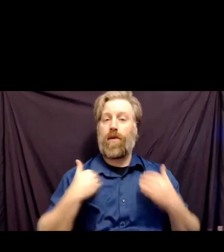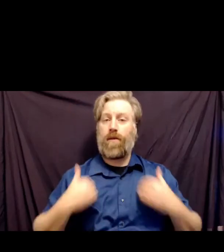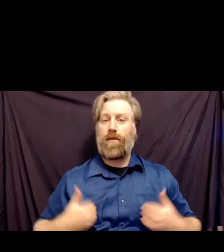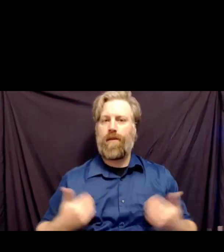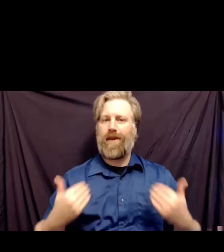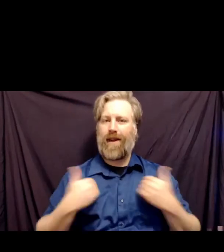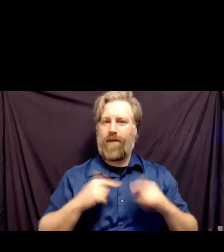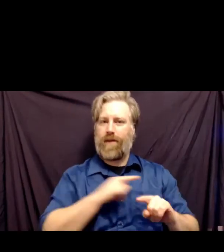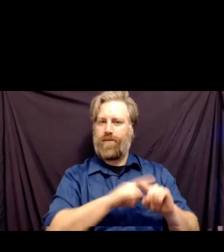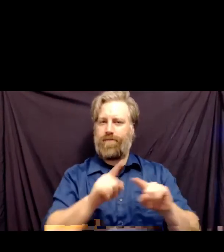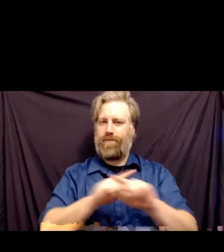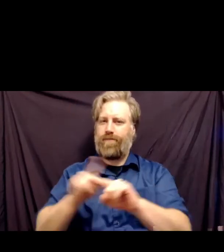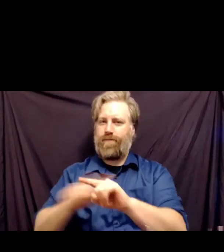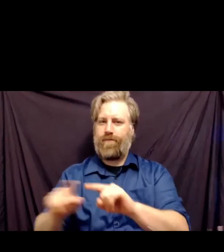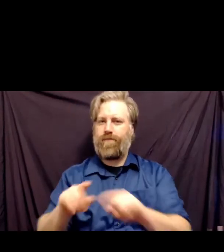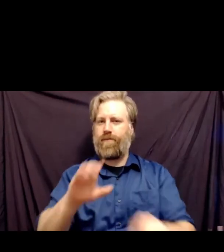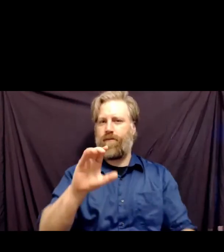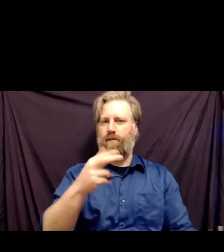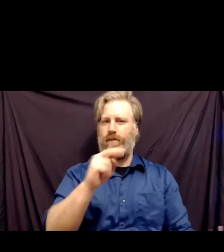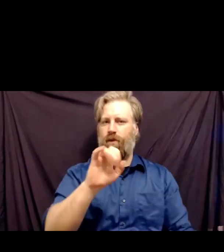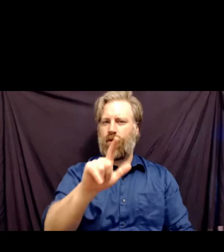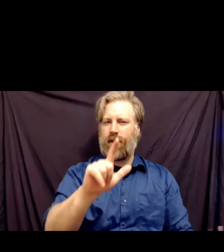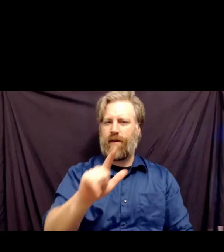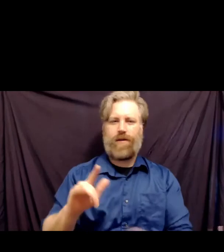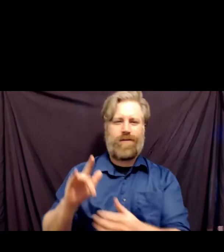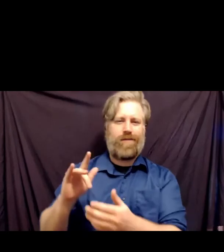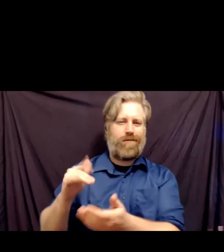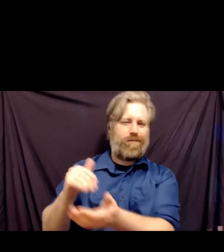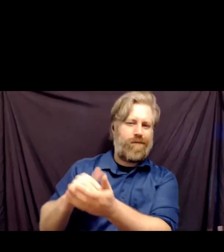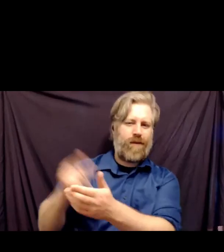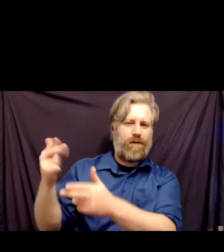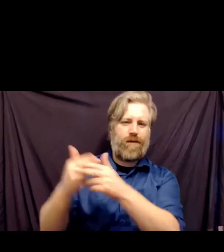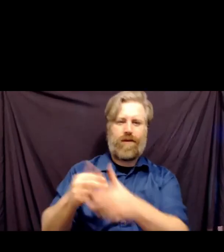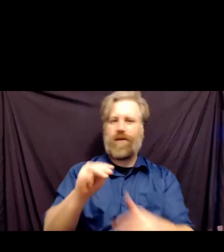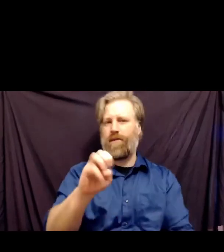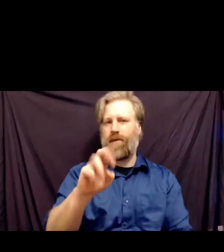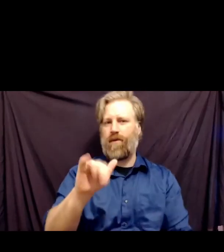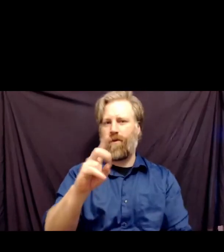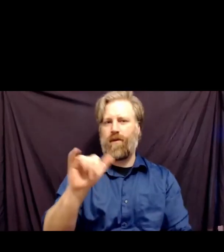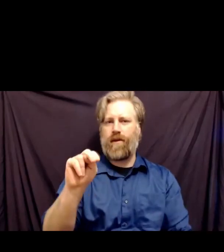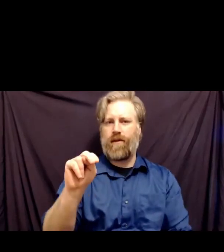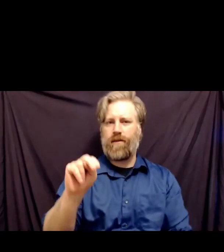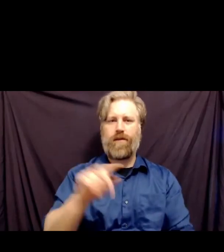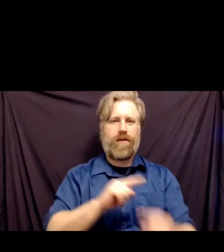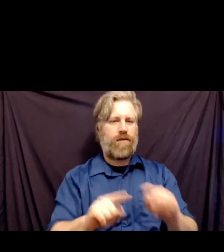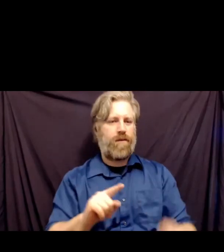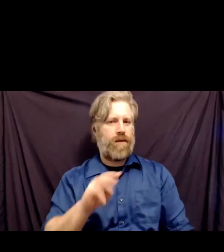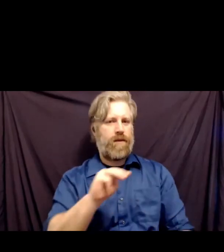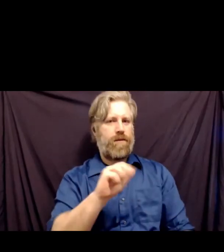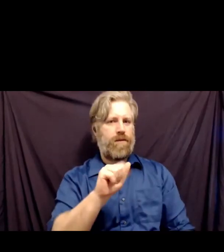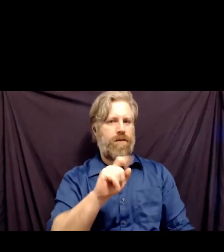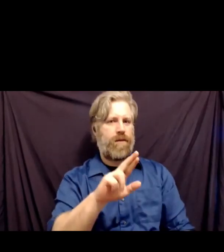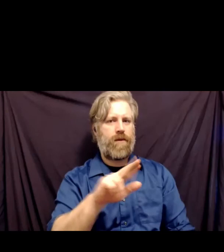medical people call them meridians, but Master Lin has taught us to think of them as channels. So